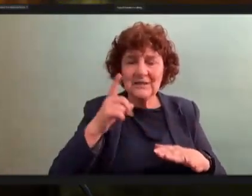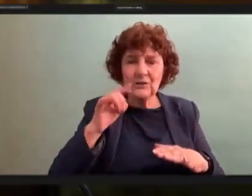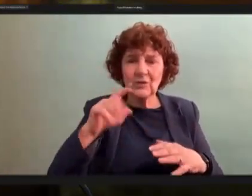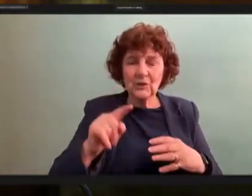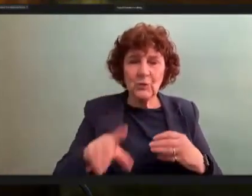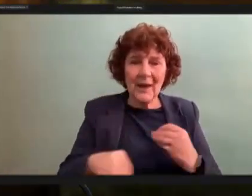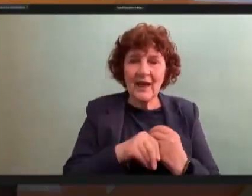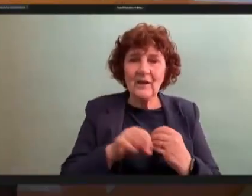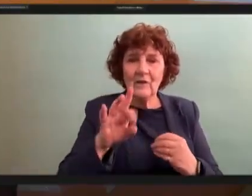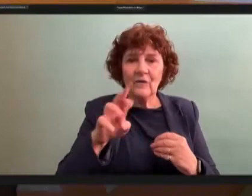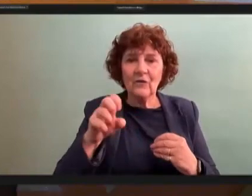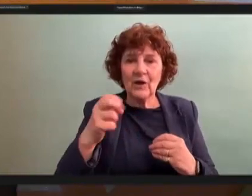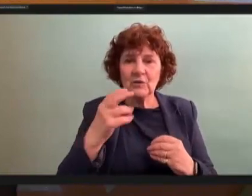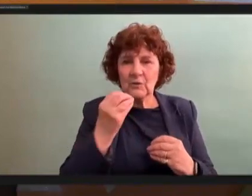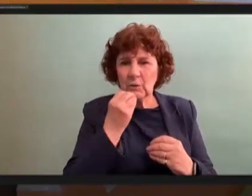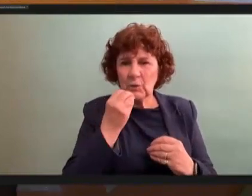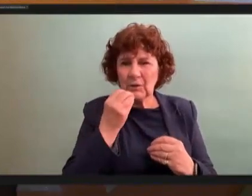option.